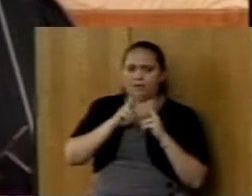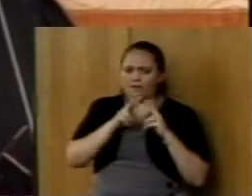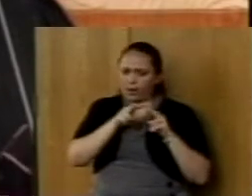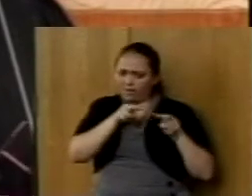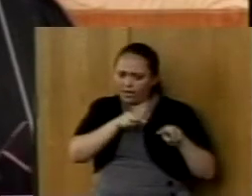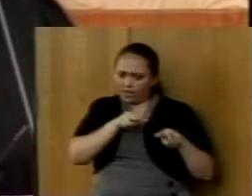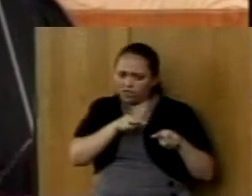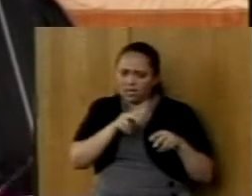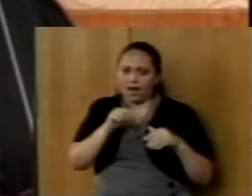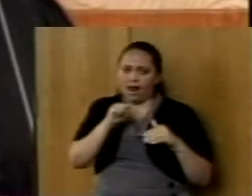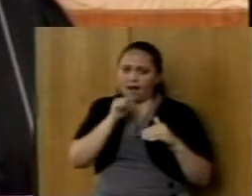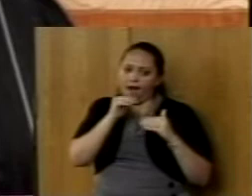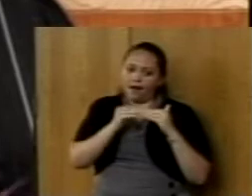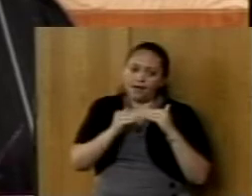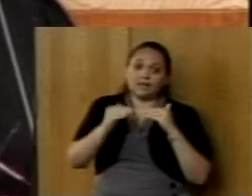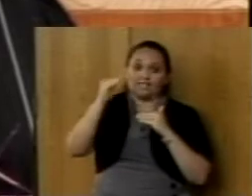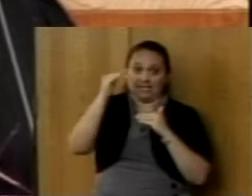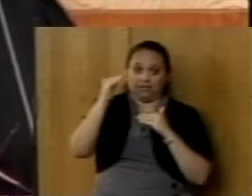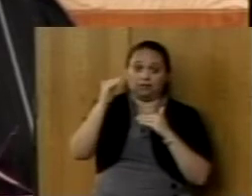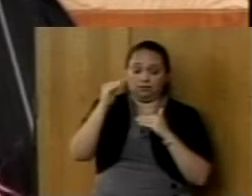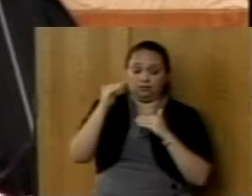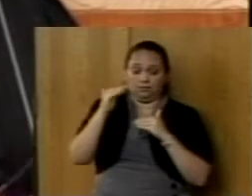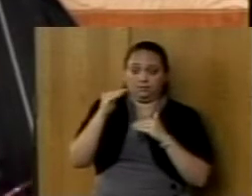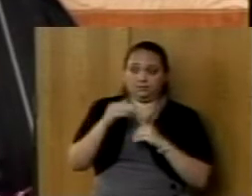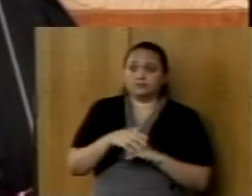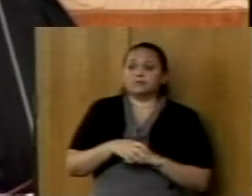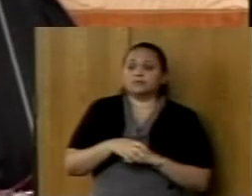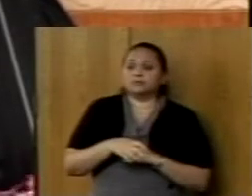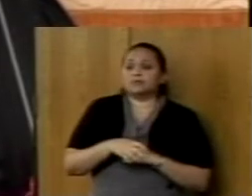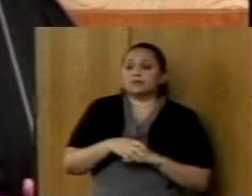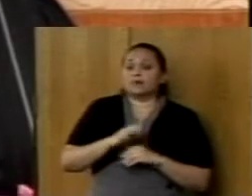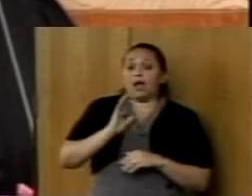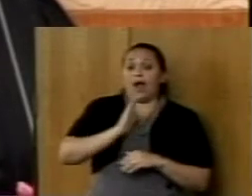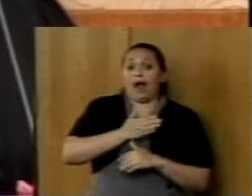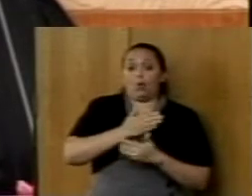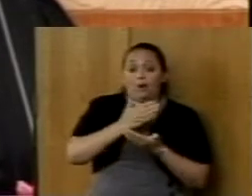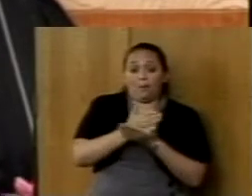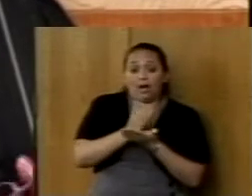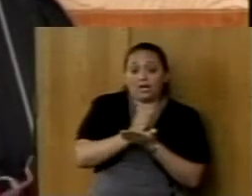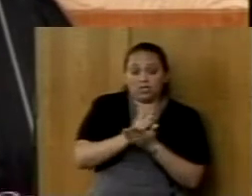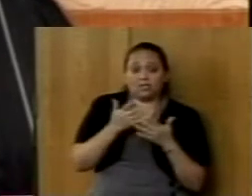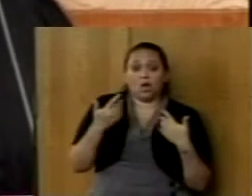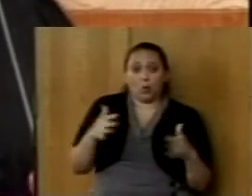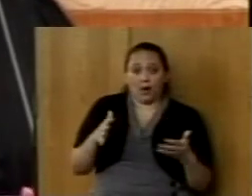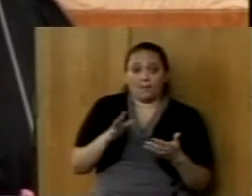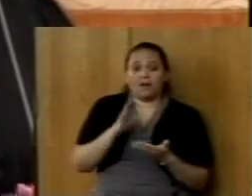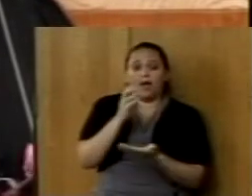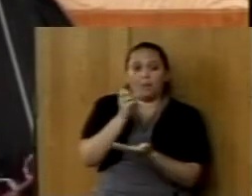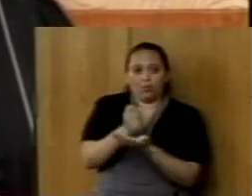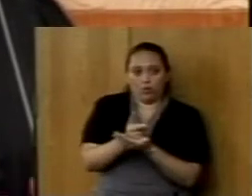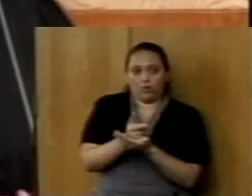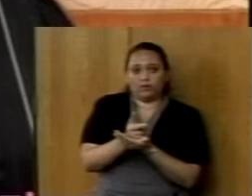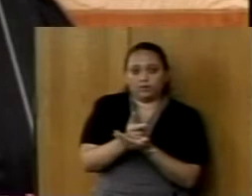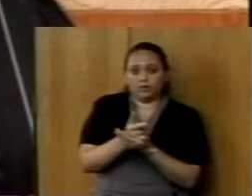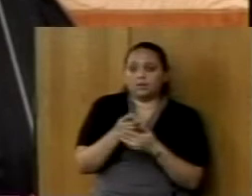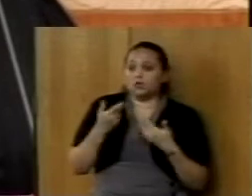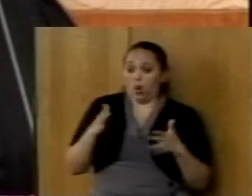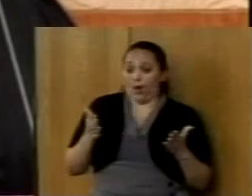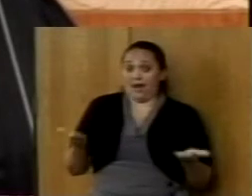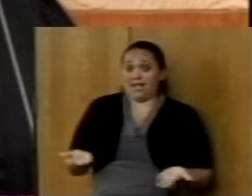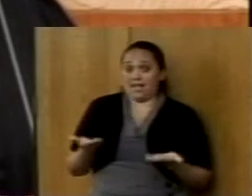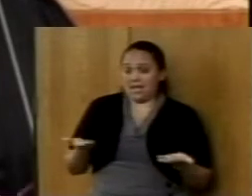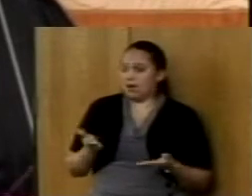and not exceed that. In fact, our budget has already been approved, and it's already